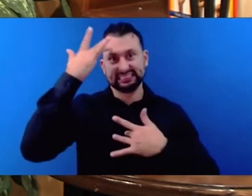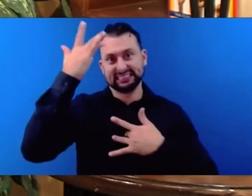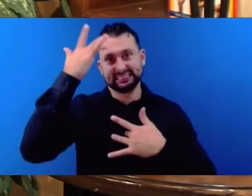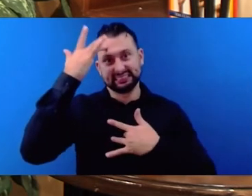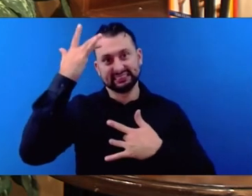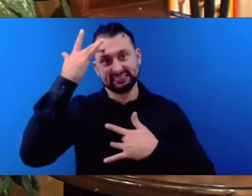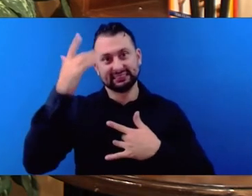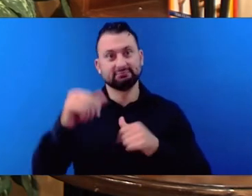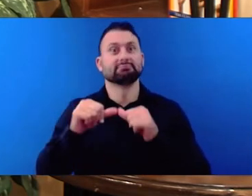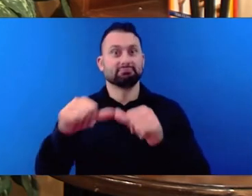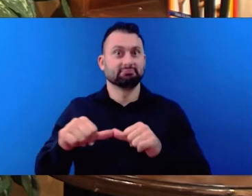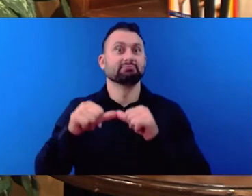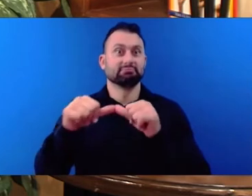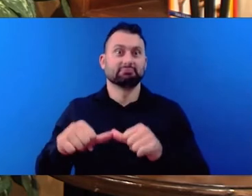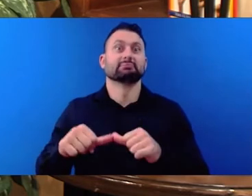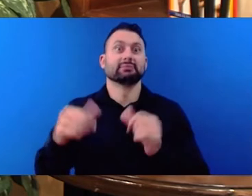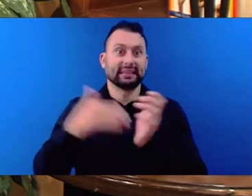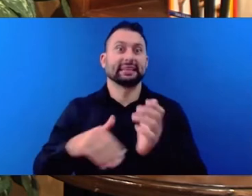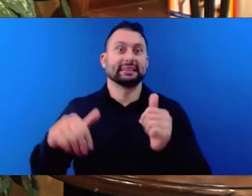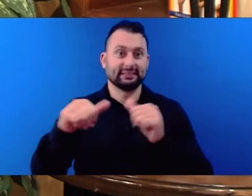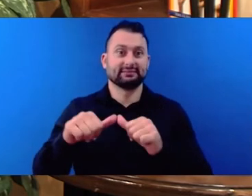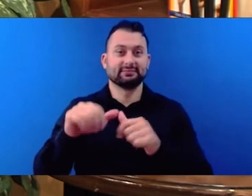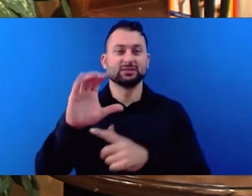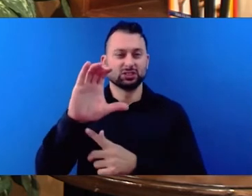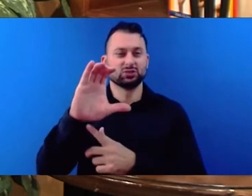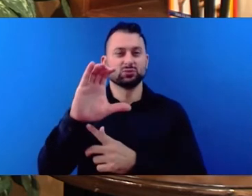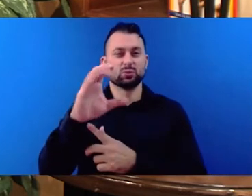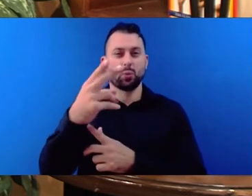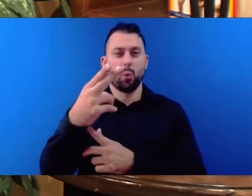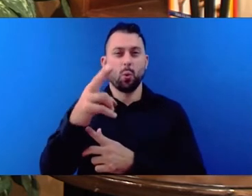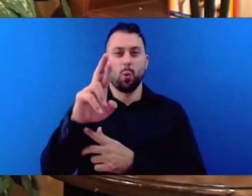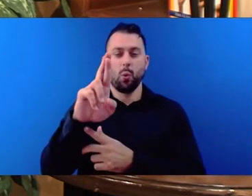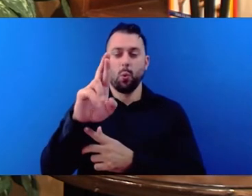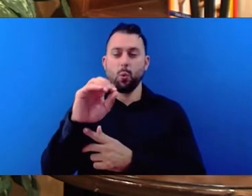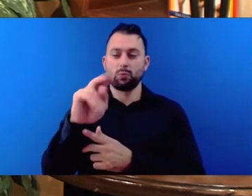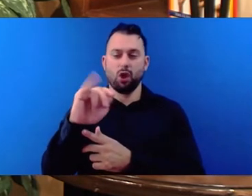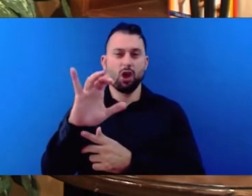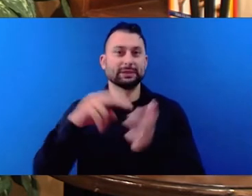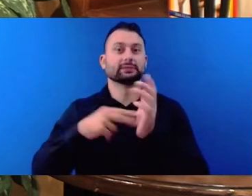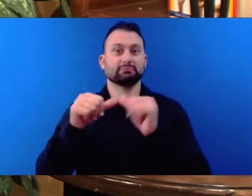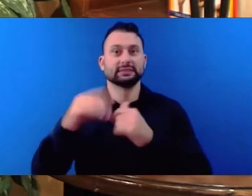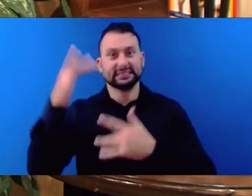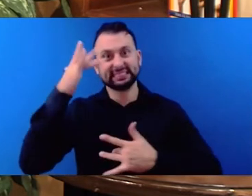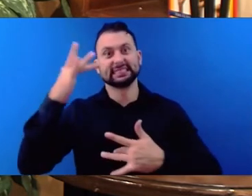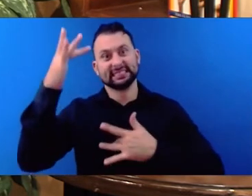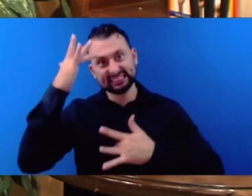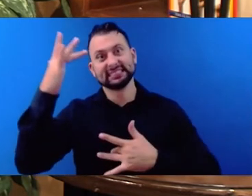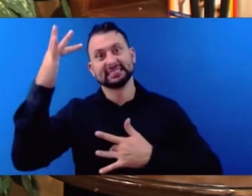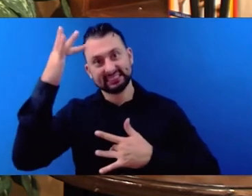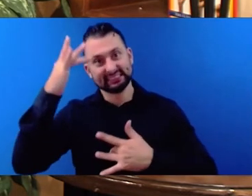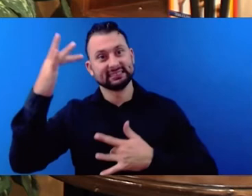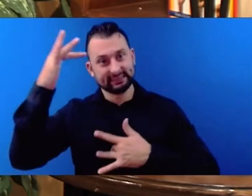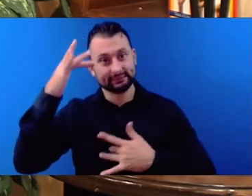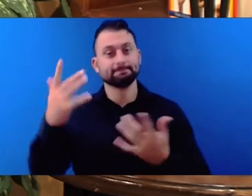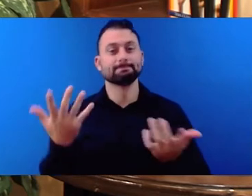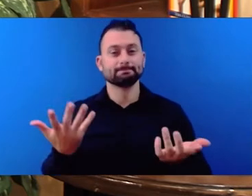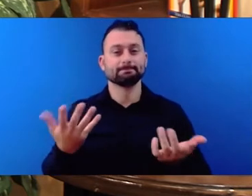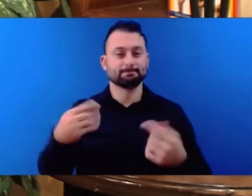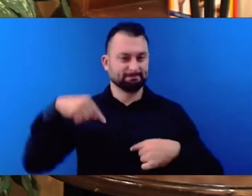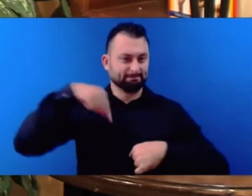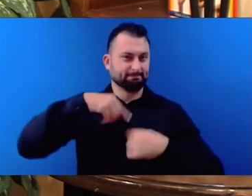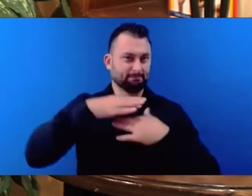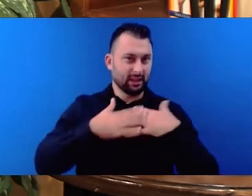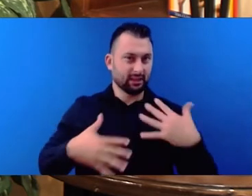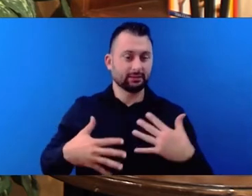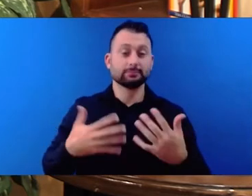body doesn't process and handle sugar normally. So when we eat food that's broken down